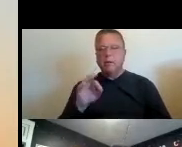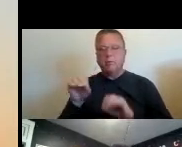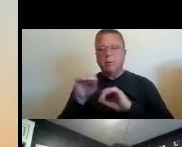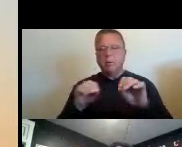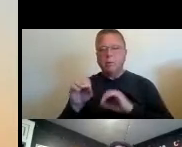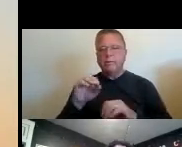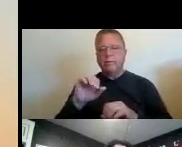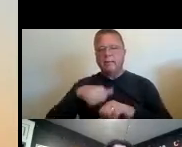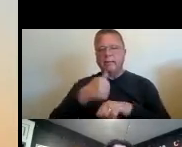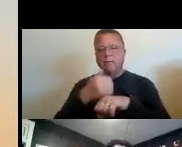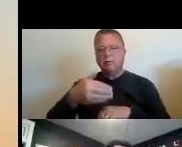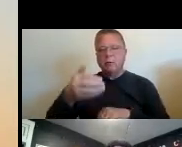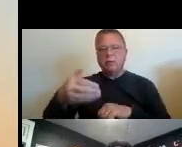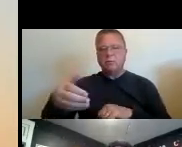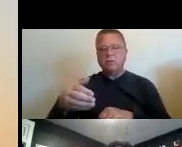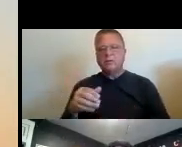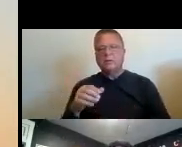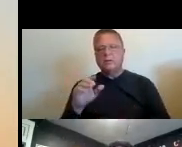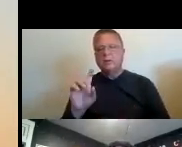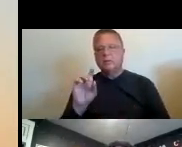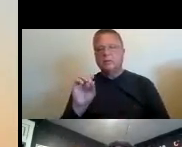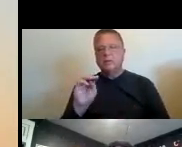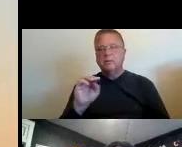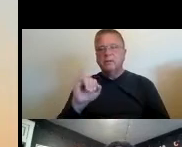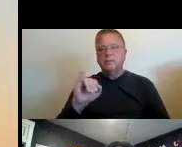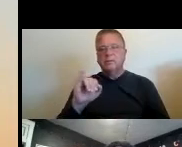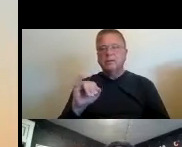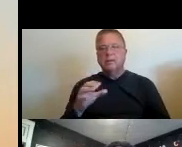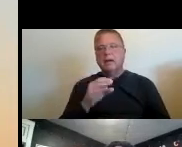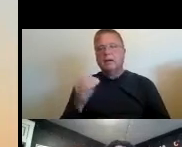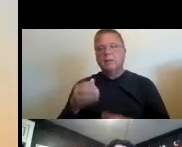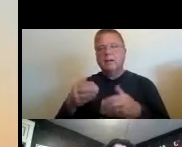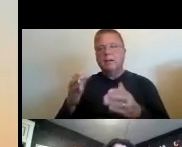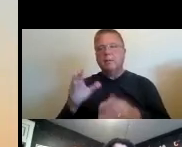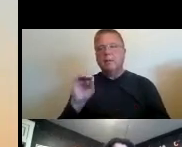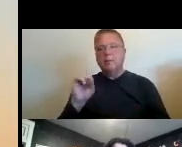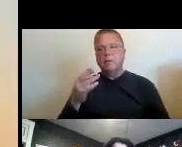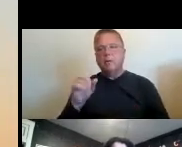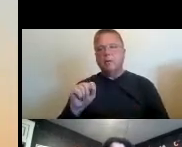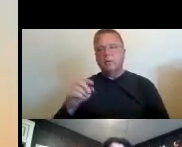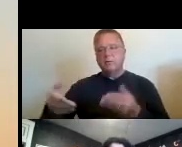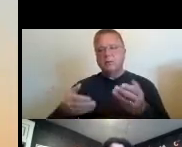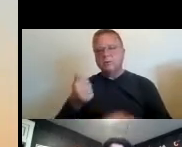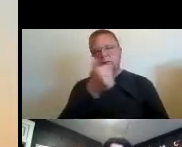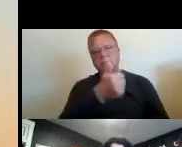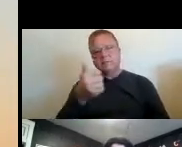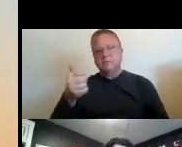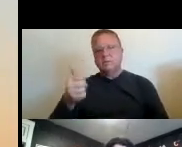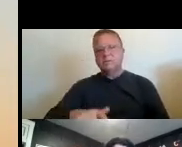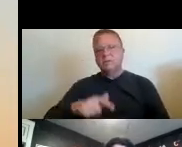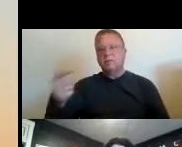Planning, Policy, and Permitting. I'm going to let my co-host introduce themselves, so I'll kick it off to Karina Ricks, our